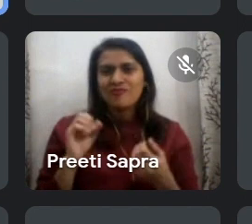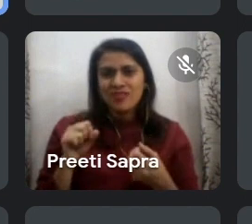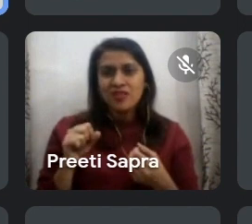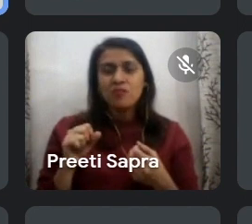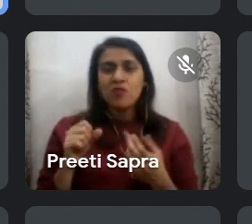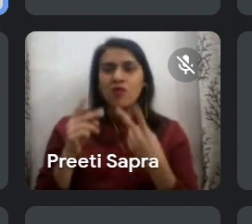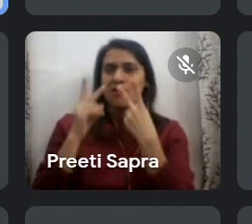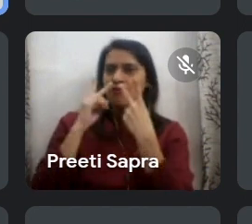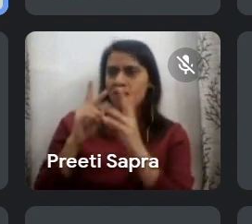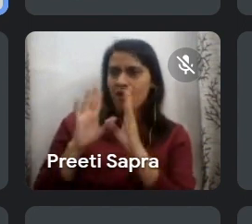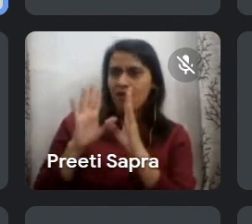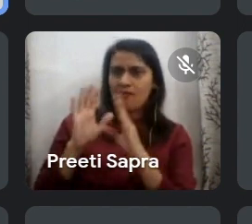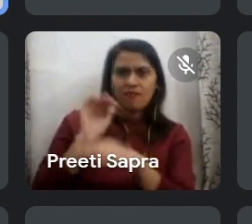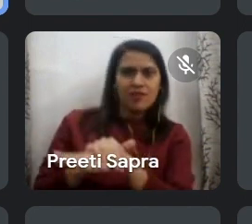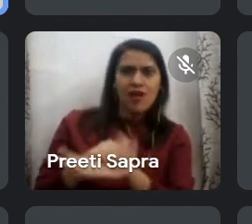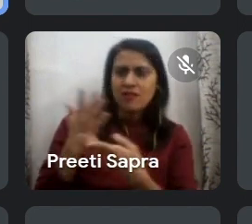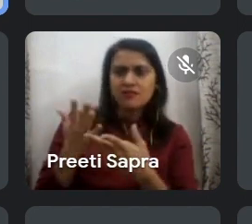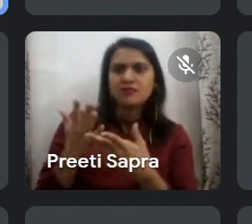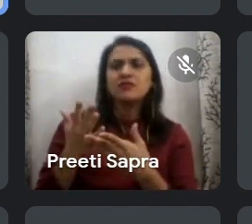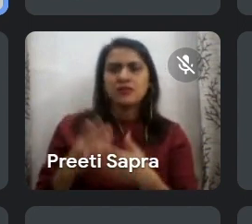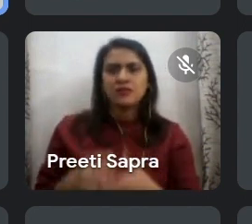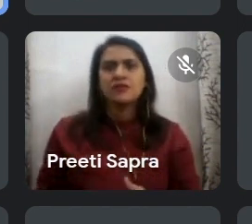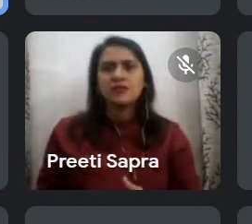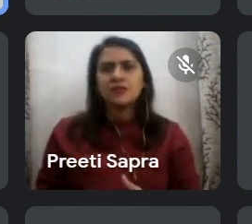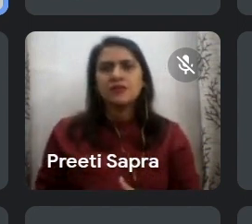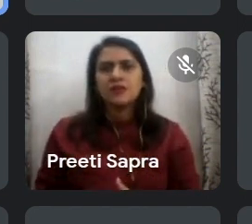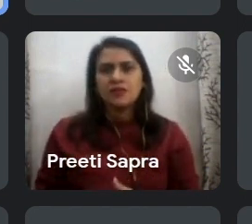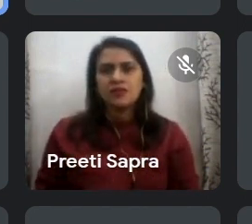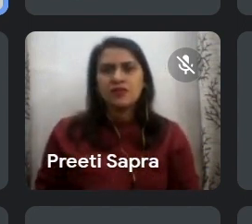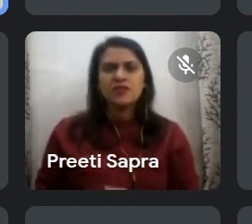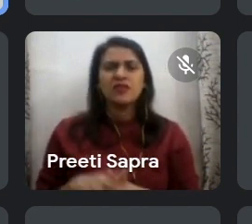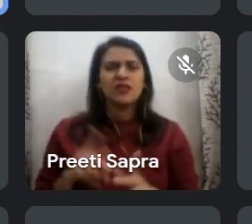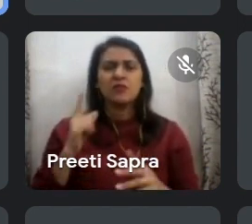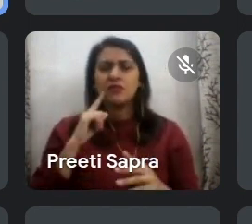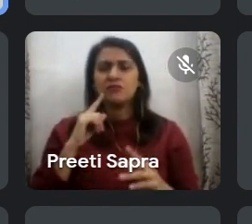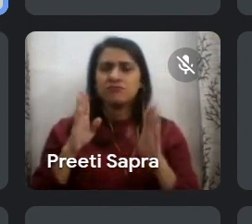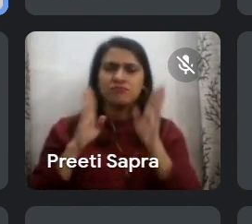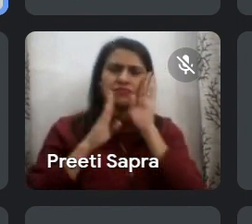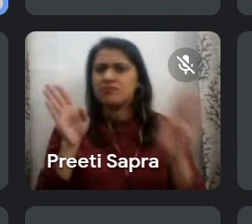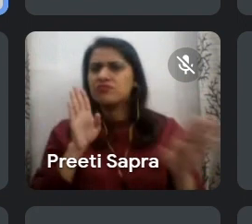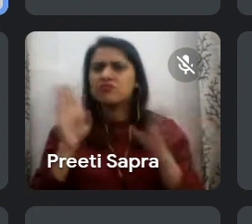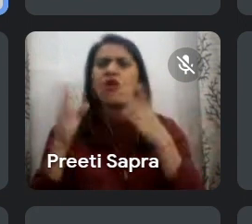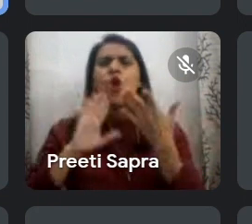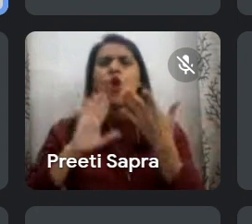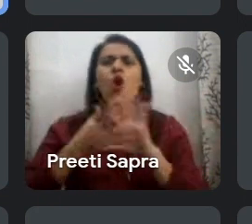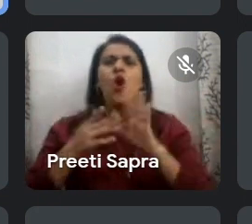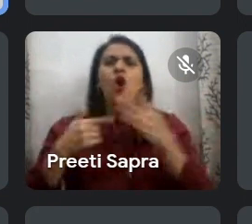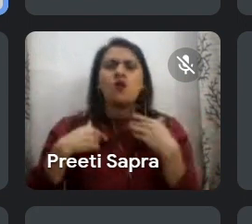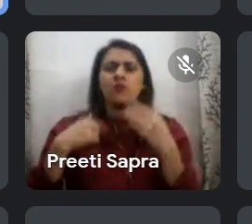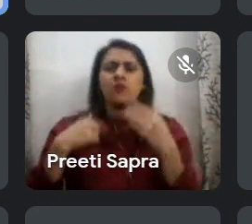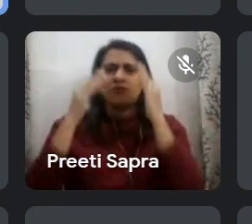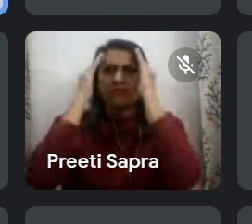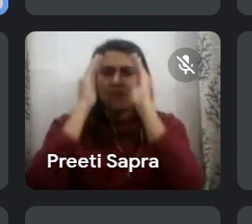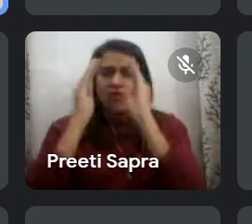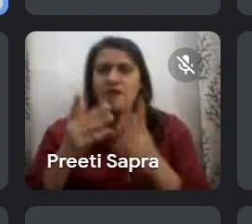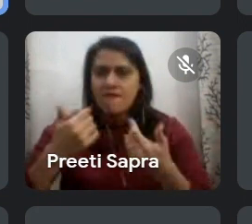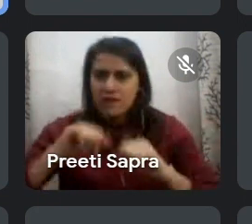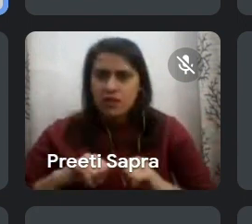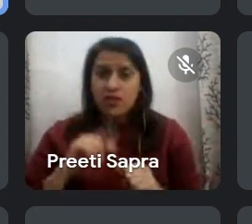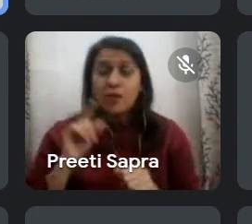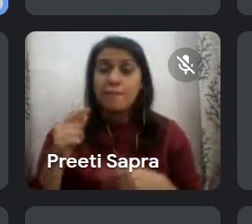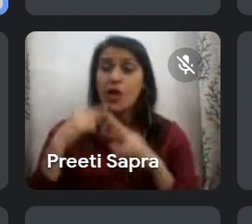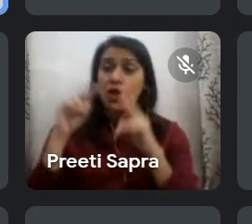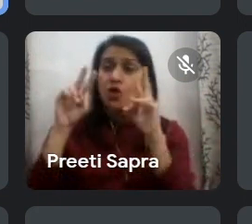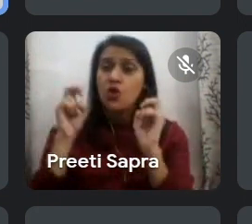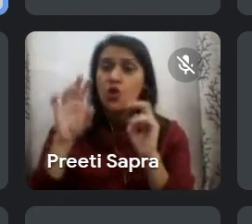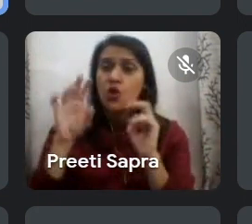it becomes far more destructive. So, in that vein, my topic, I hope to